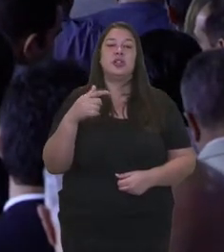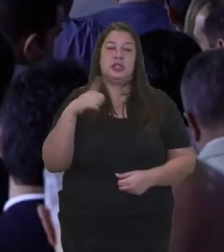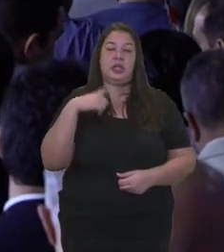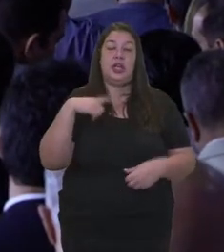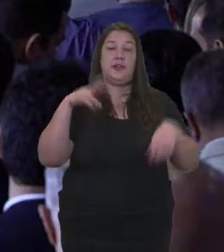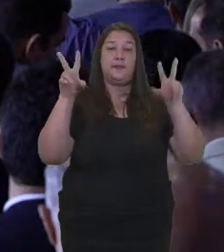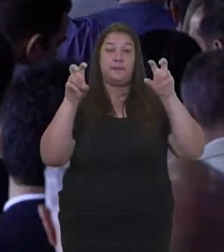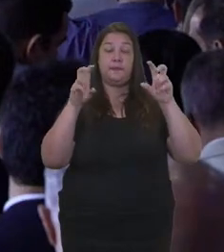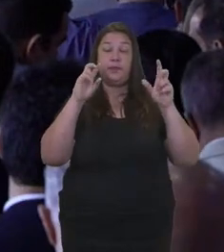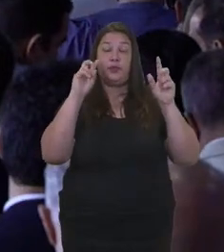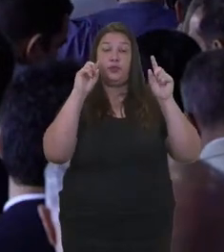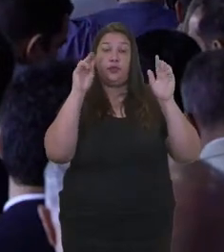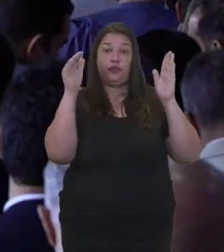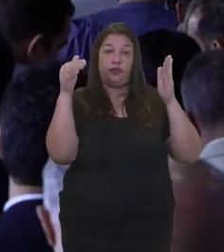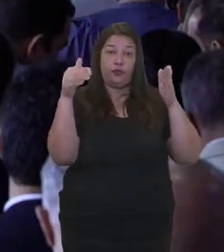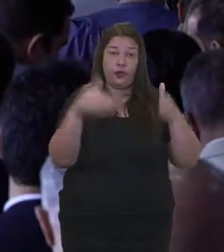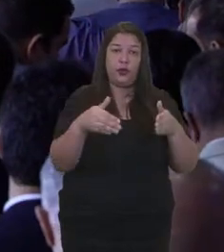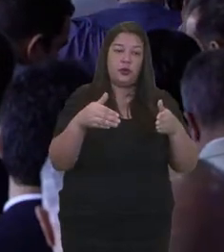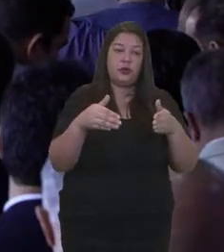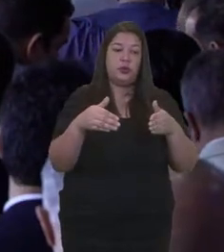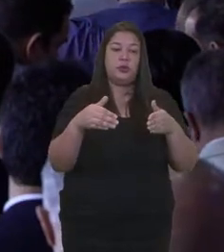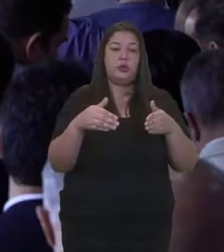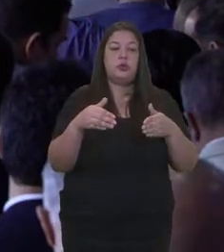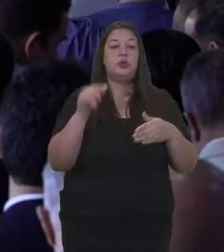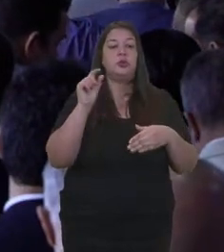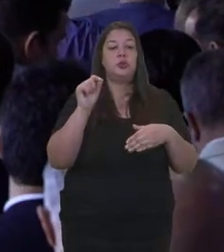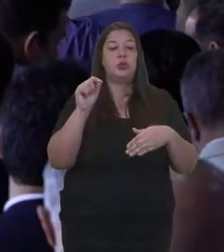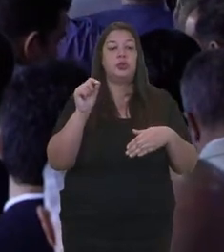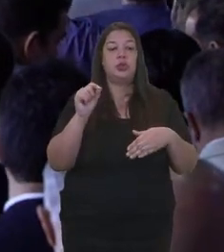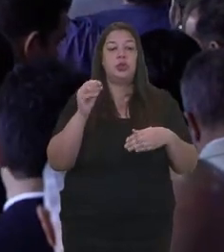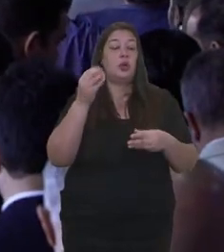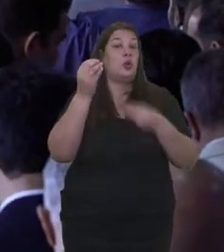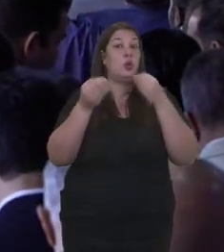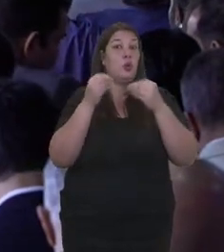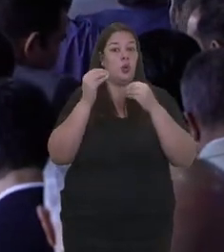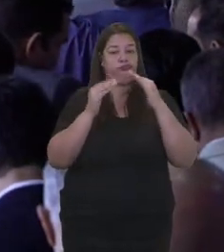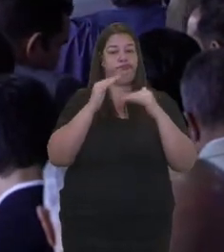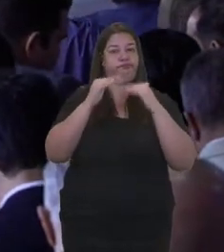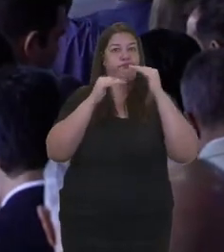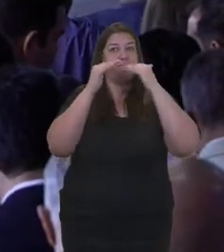will have as focus of every panel how to